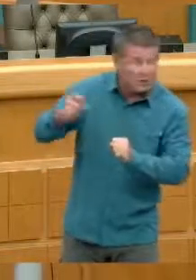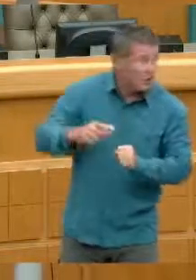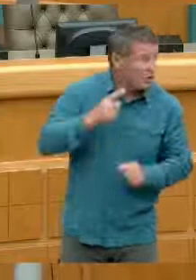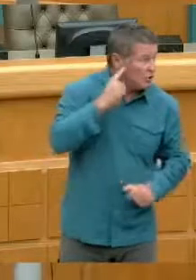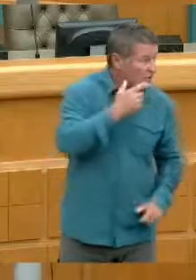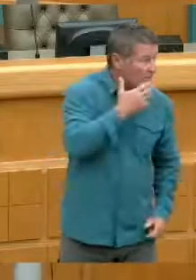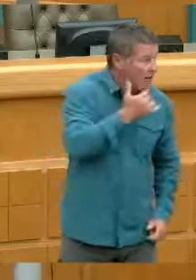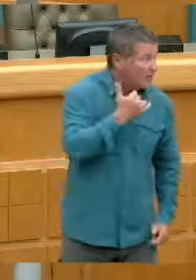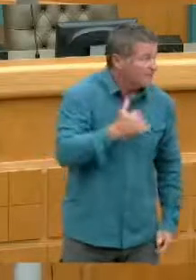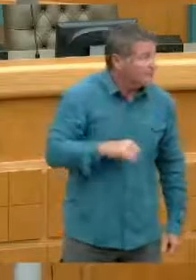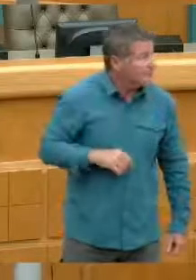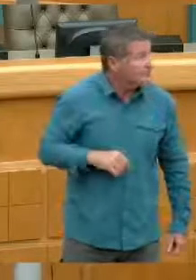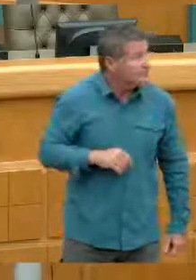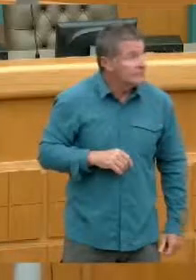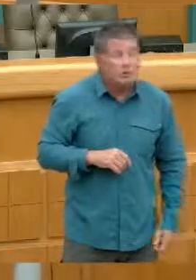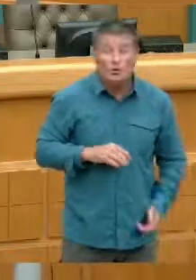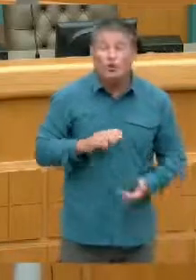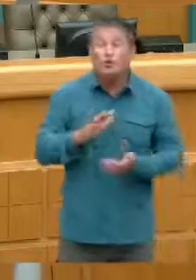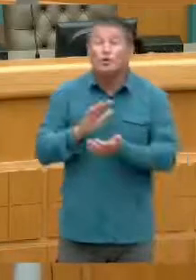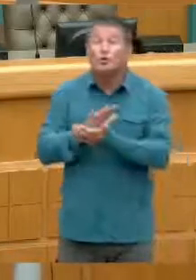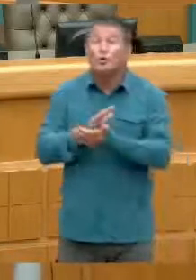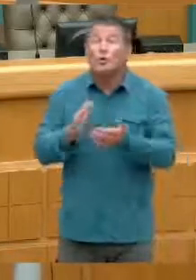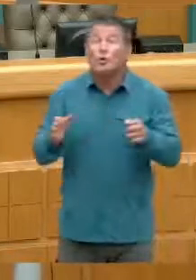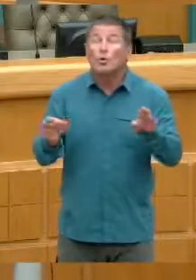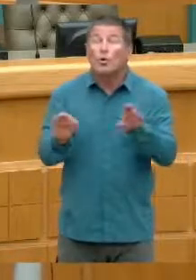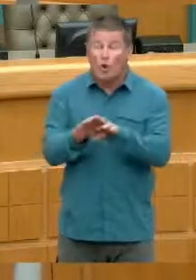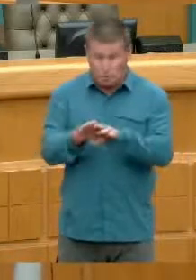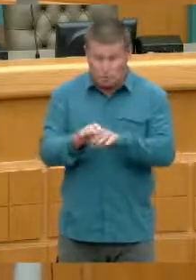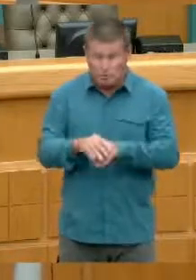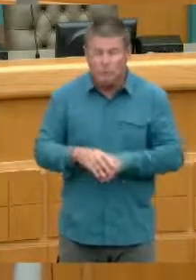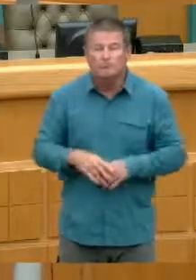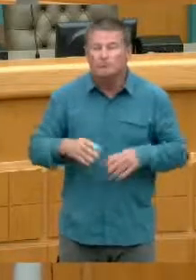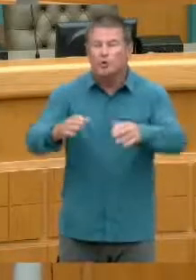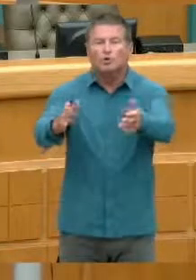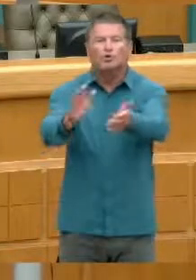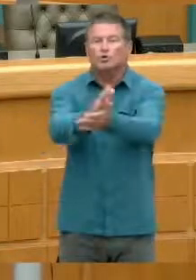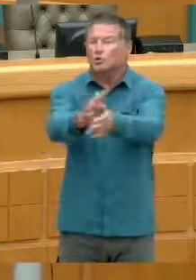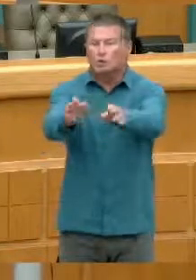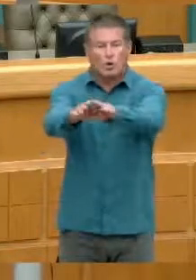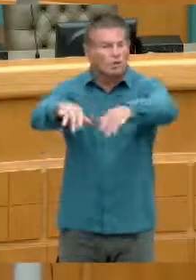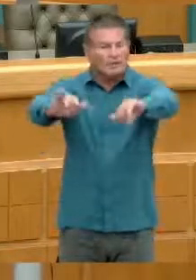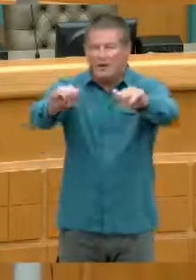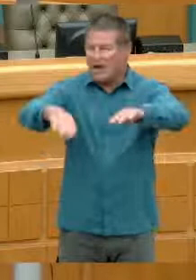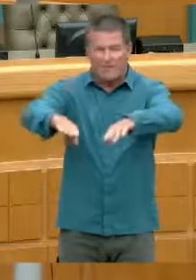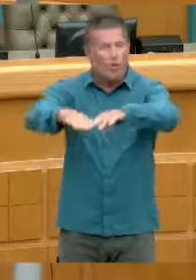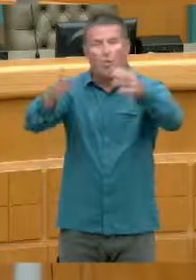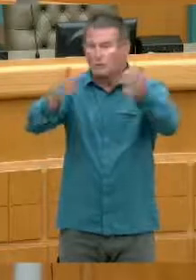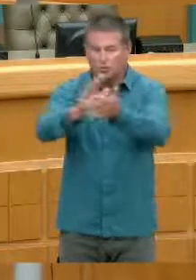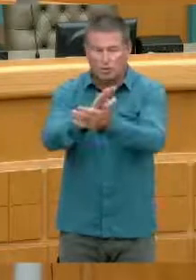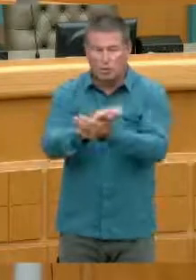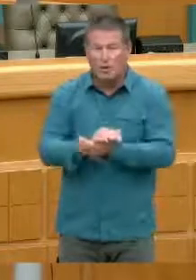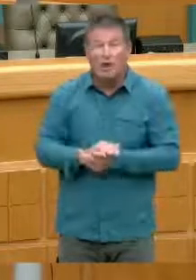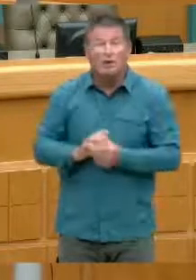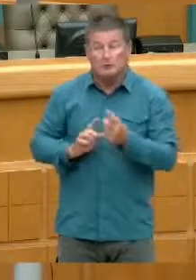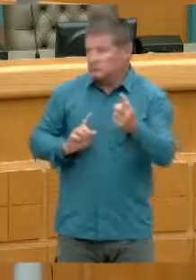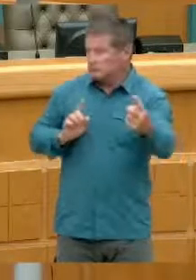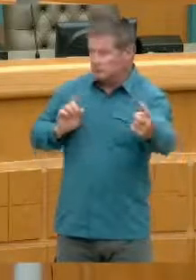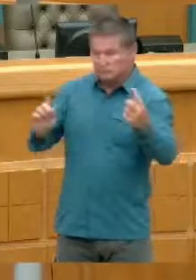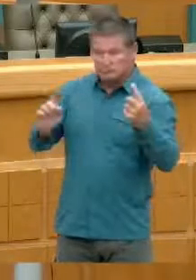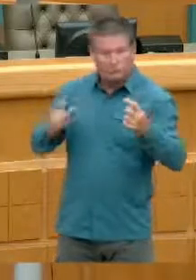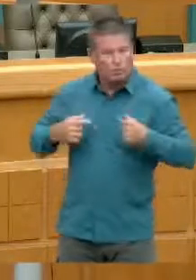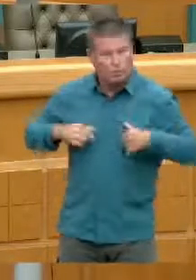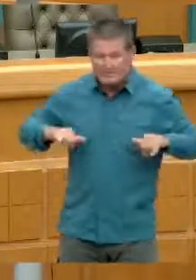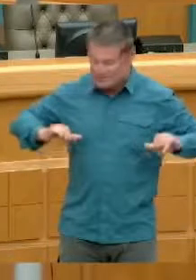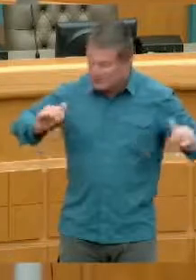good. Okay, so school closures, those are in place. They haven't been lifted yet. Social distancing, we're encouraged